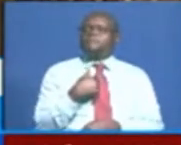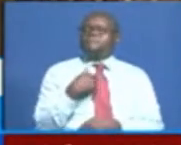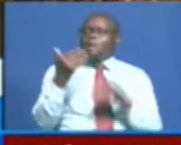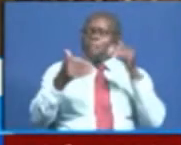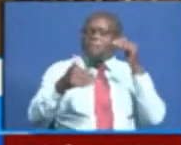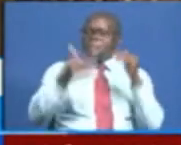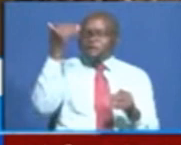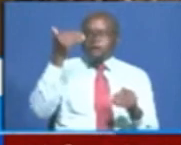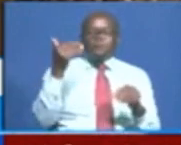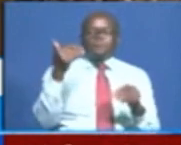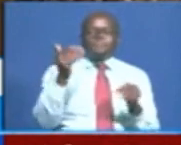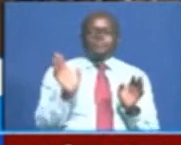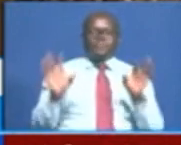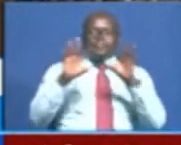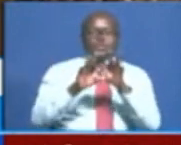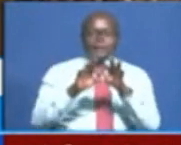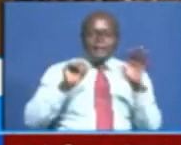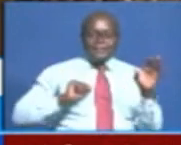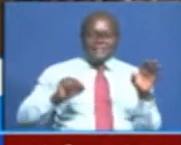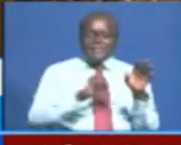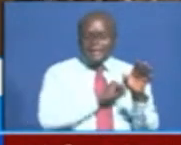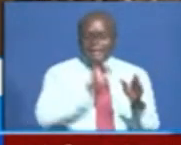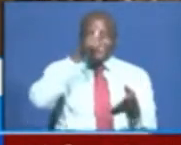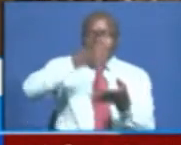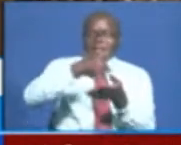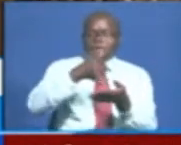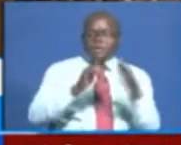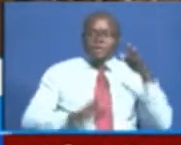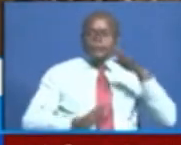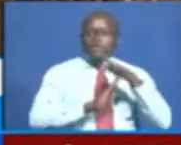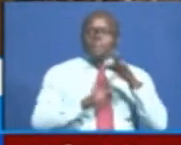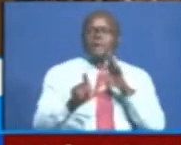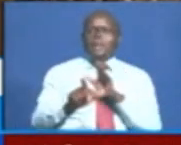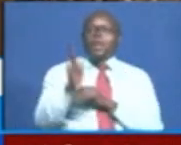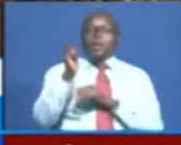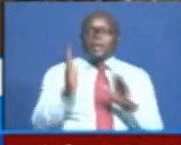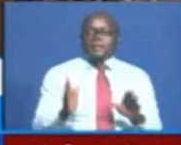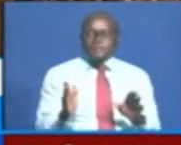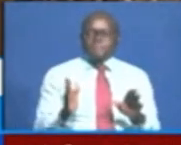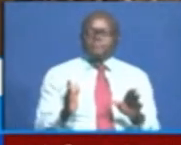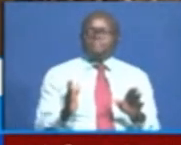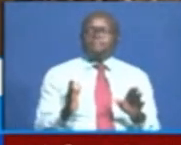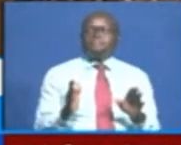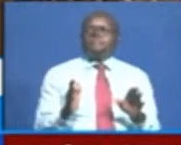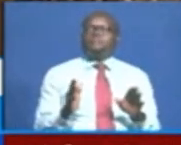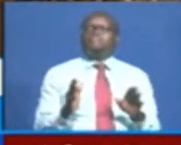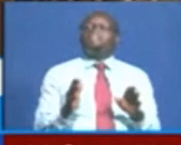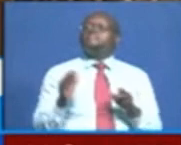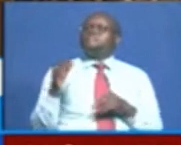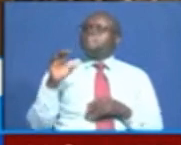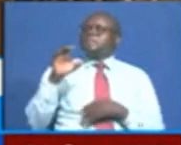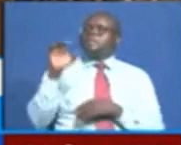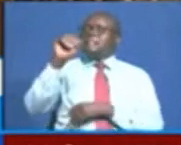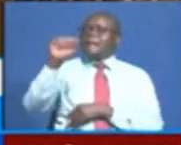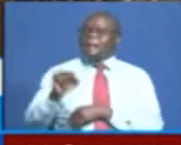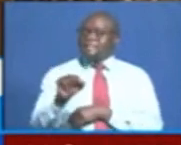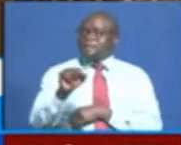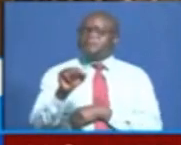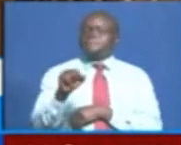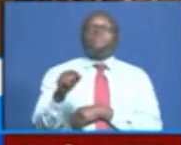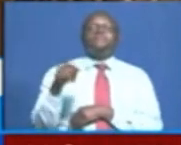professionals joining the Senate, including top legal minds, no less than senior counsel,